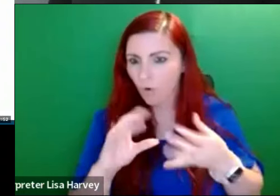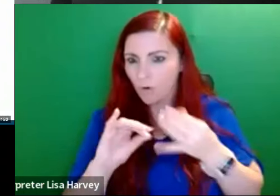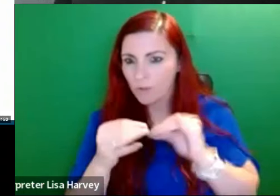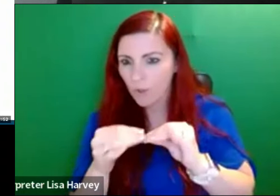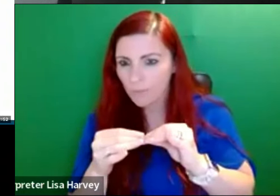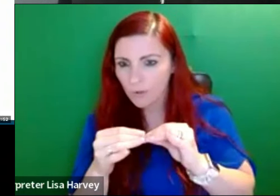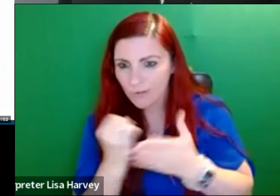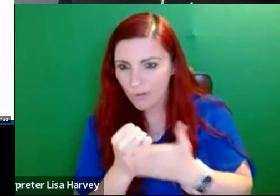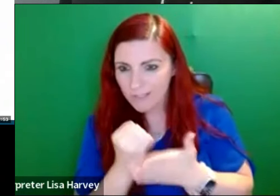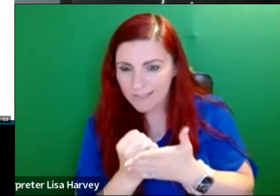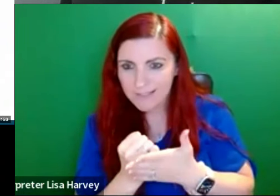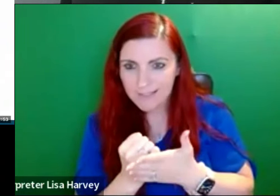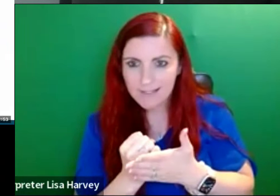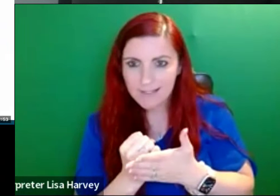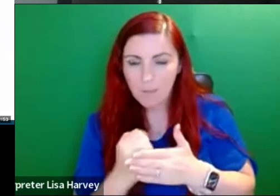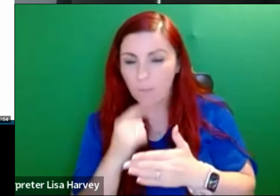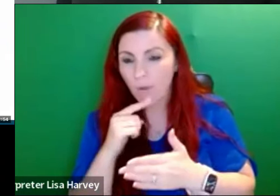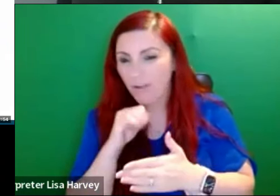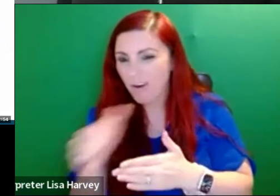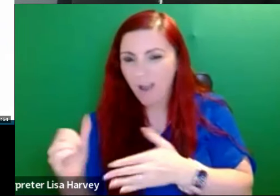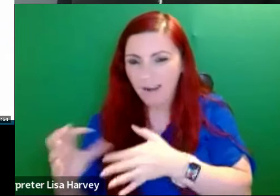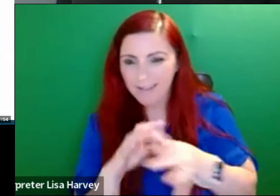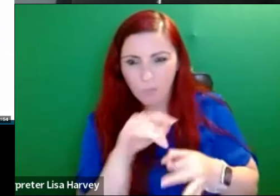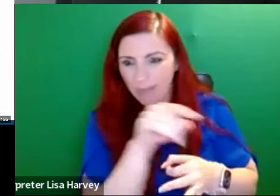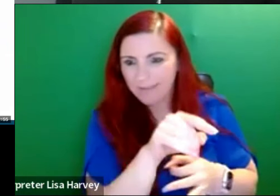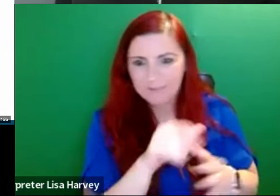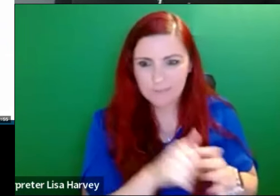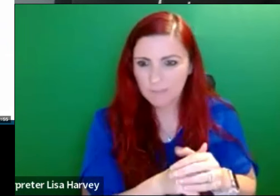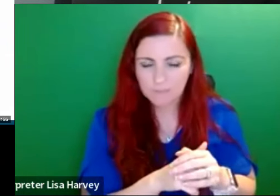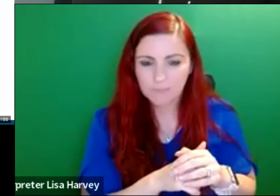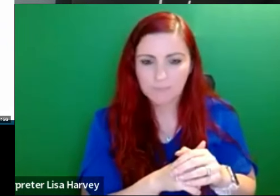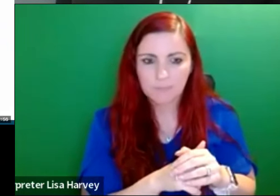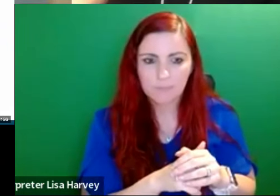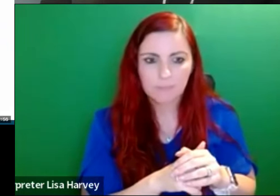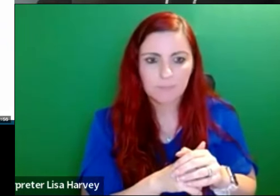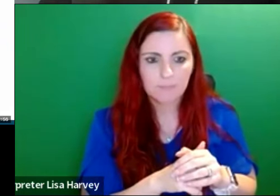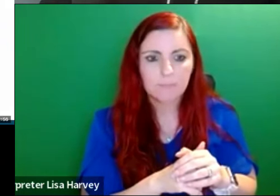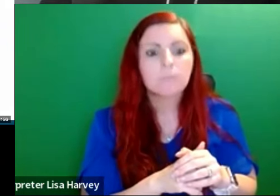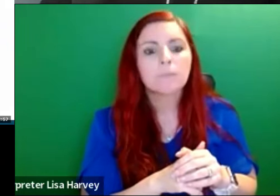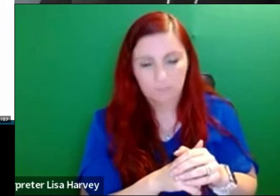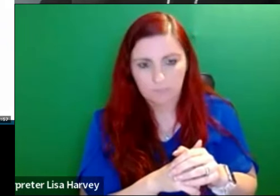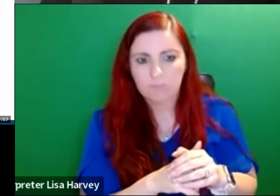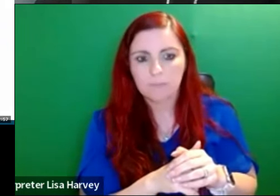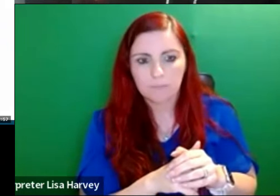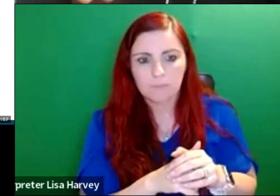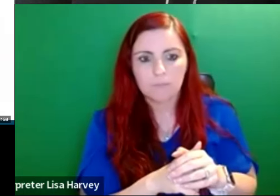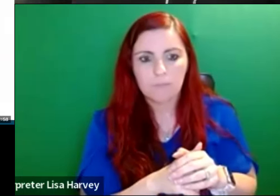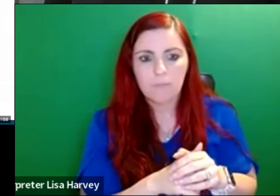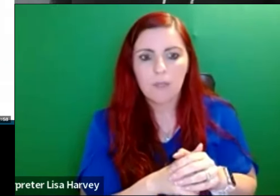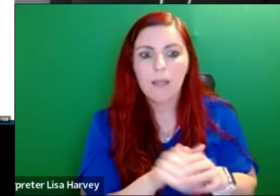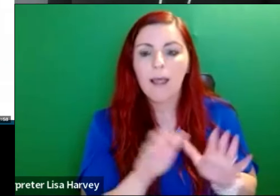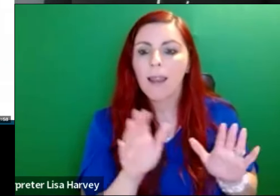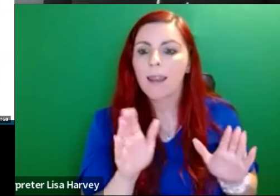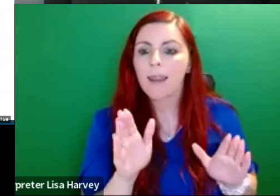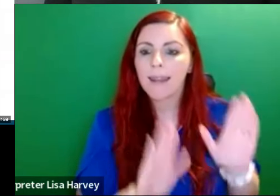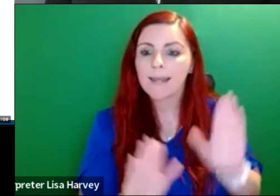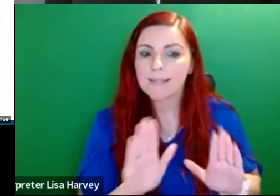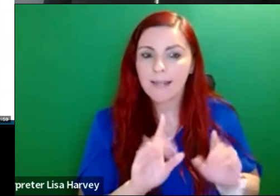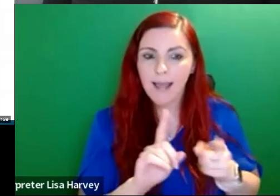less relevant to what I'm trying, the point I'm trying to make here. So in Leeson and Saeed's book